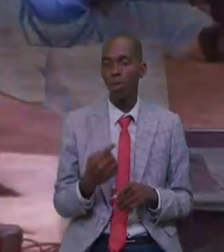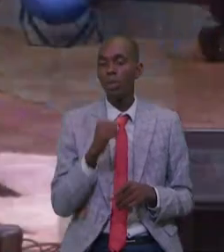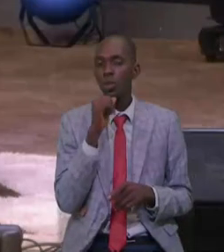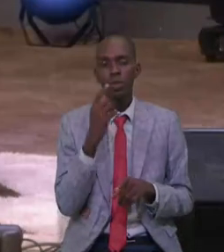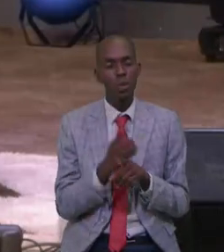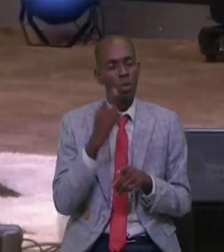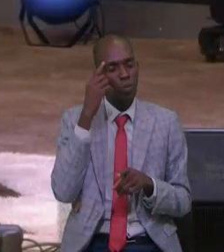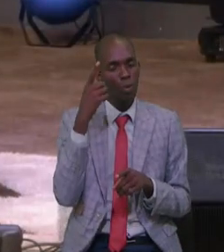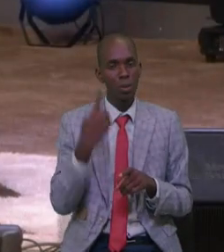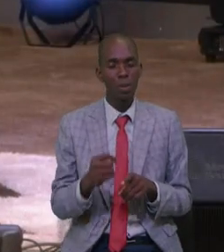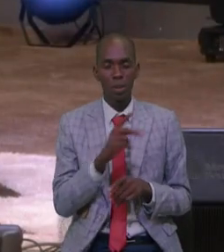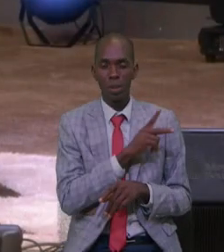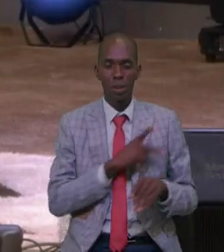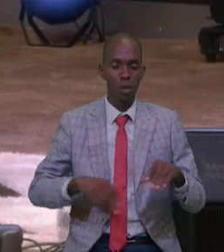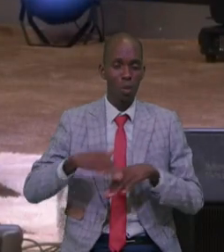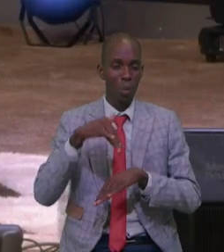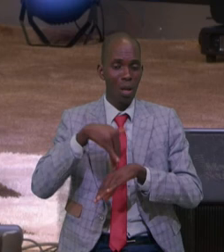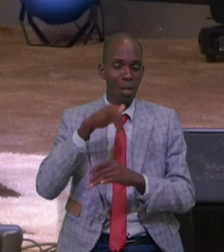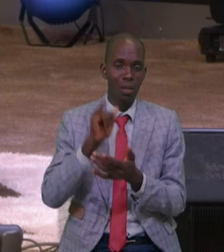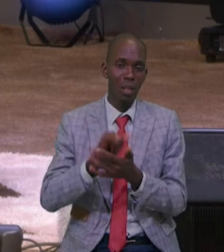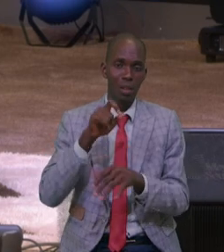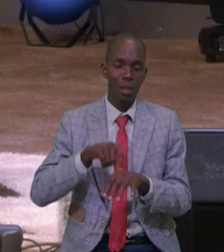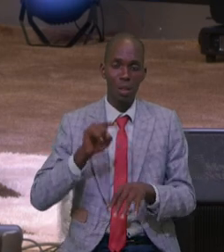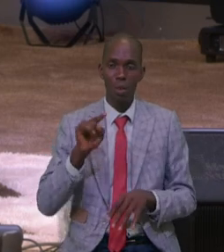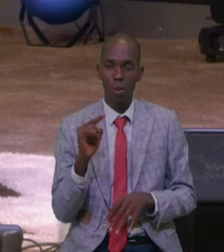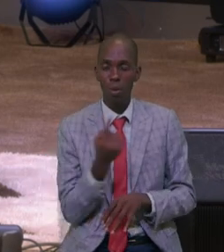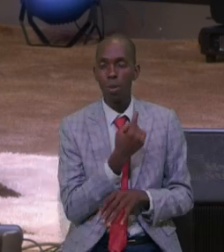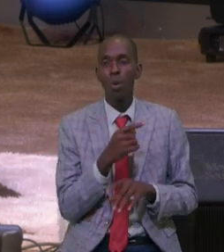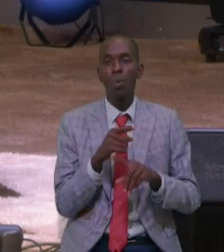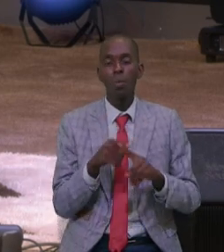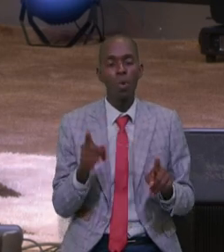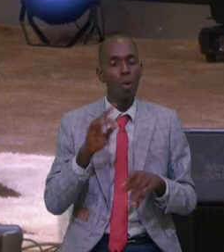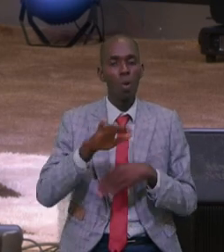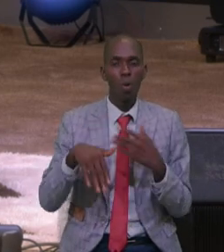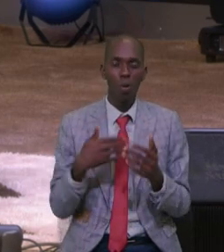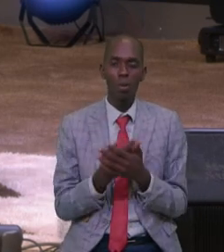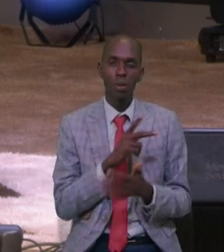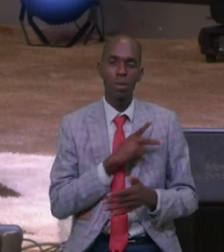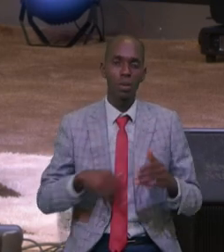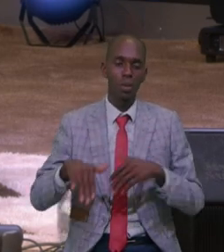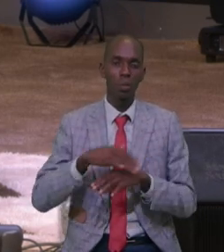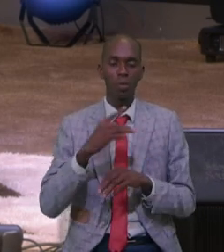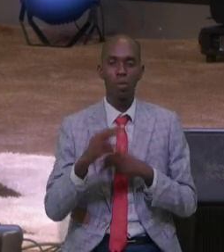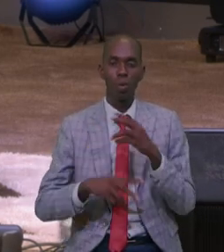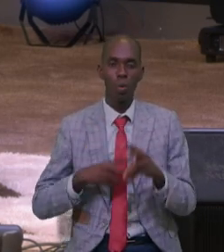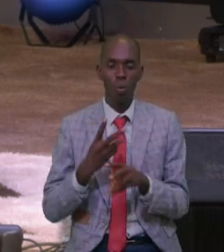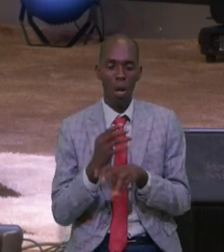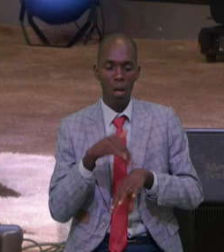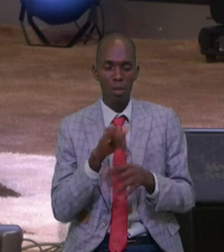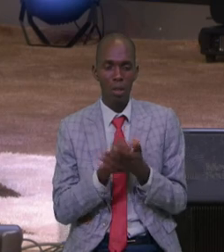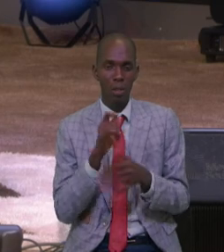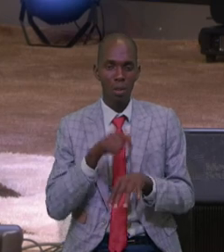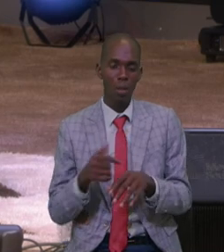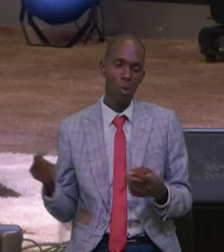time. It was for all the kingdoms of the world until the coming of Christ. When we talk about